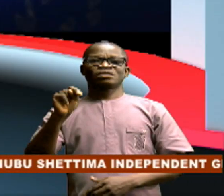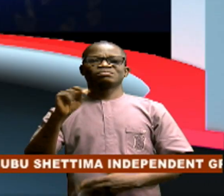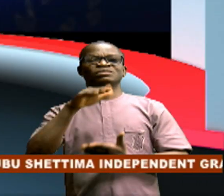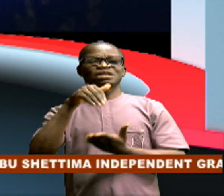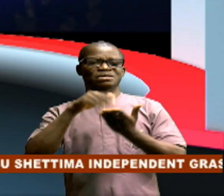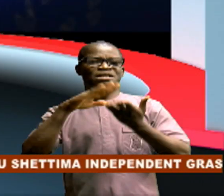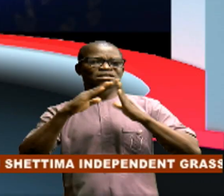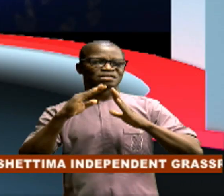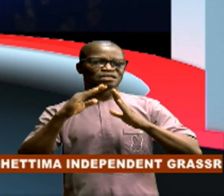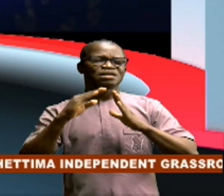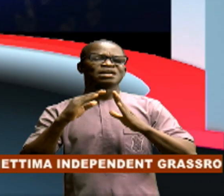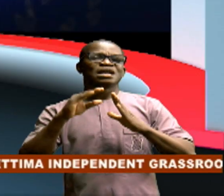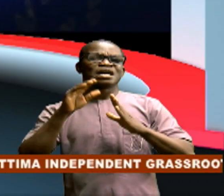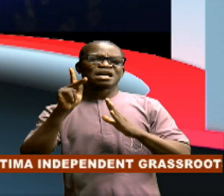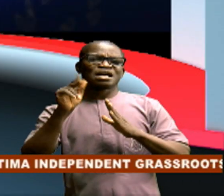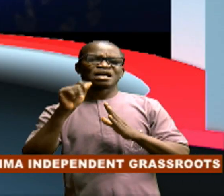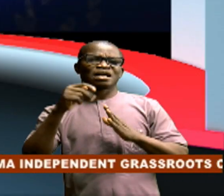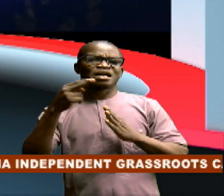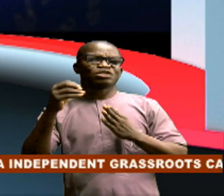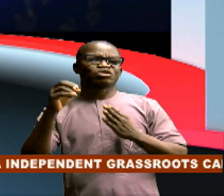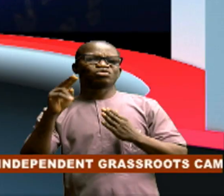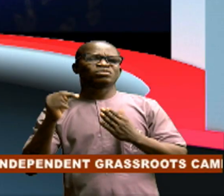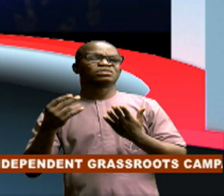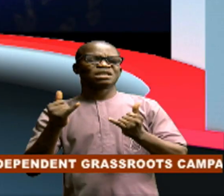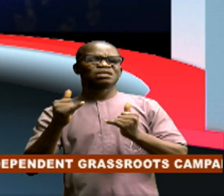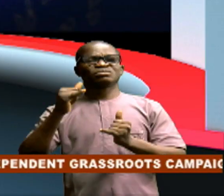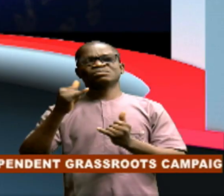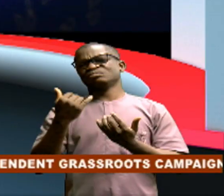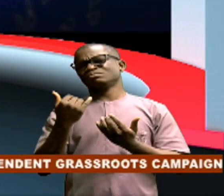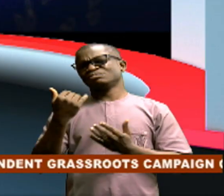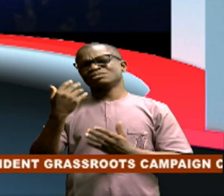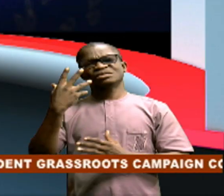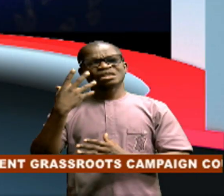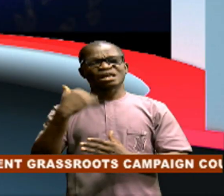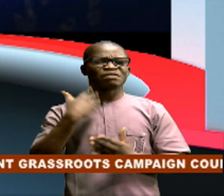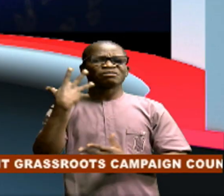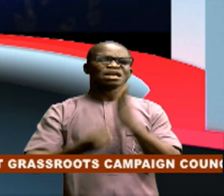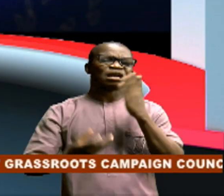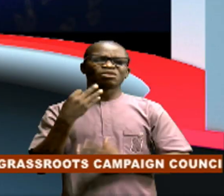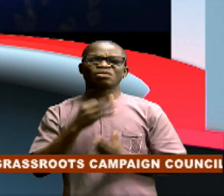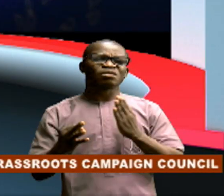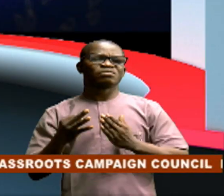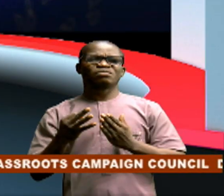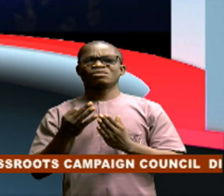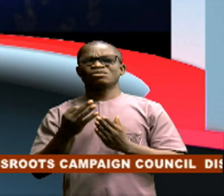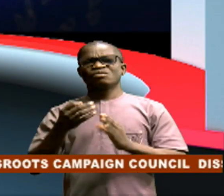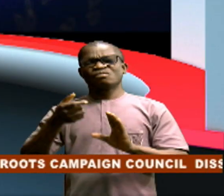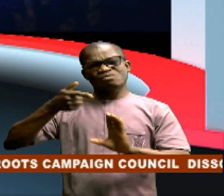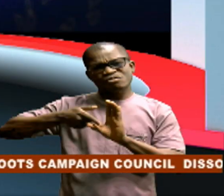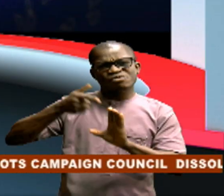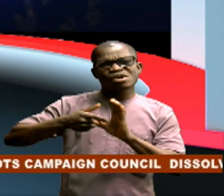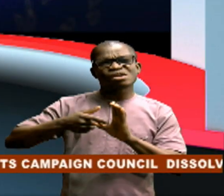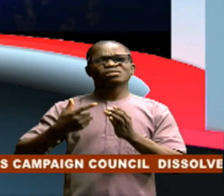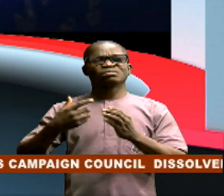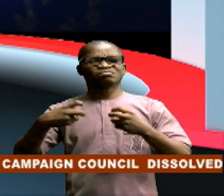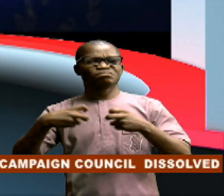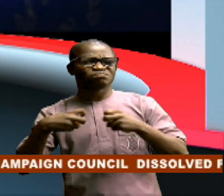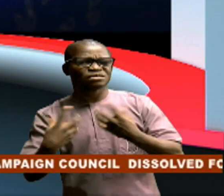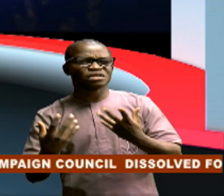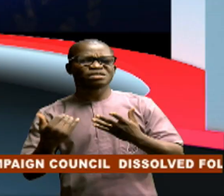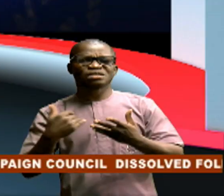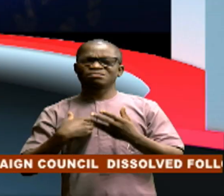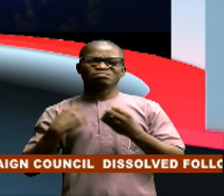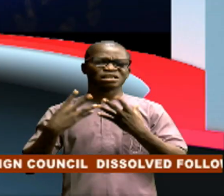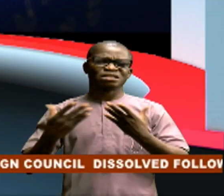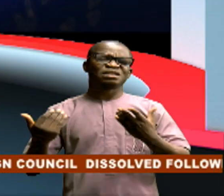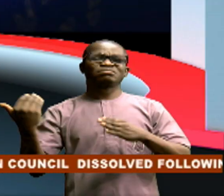suffering from severe shortages of fuel and electricity as business operations have been affected, with key transport routes